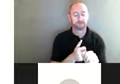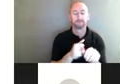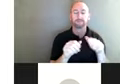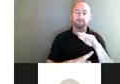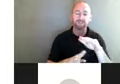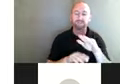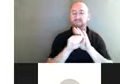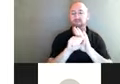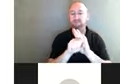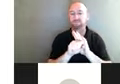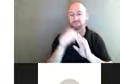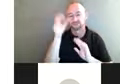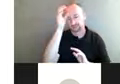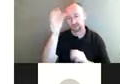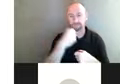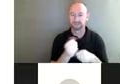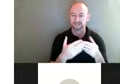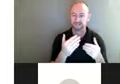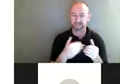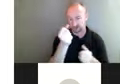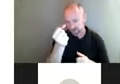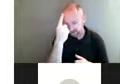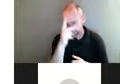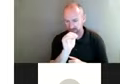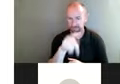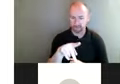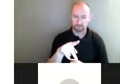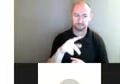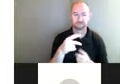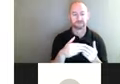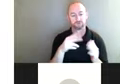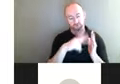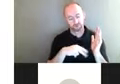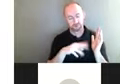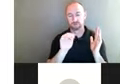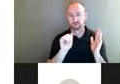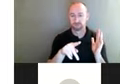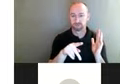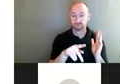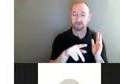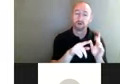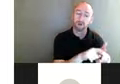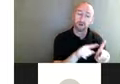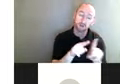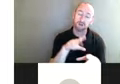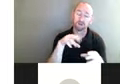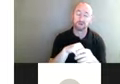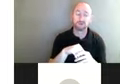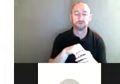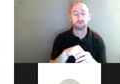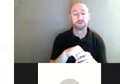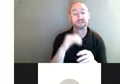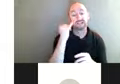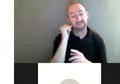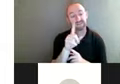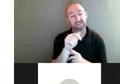principles that would support making an easy to interpret and understandable map. But it also includes questions of whether or not the data